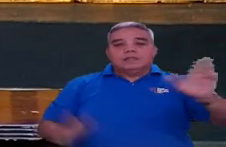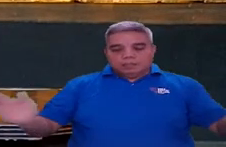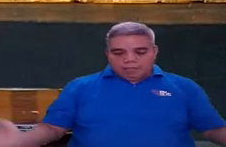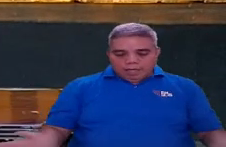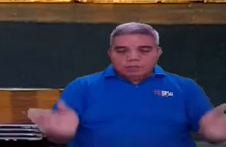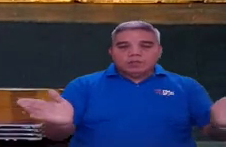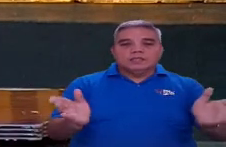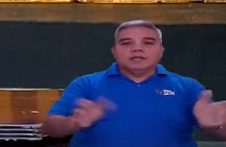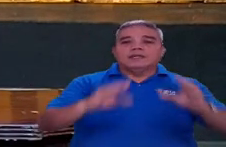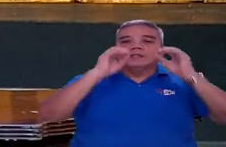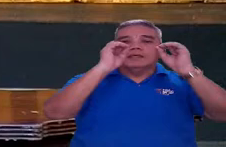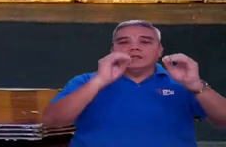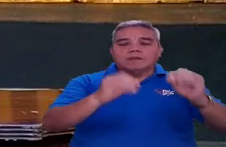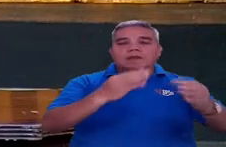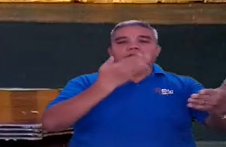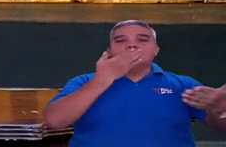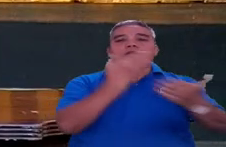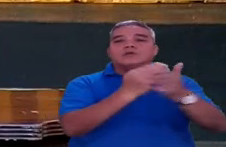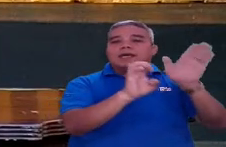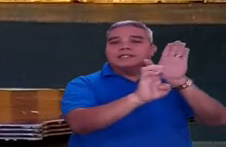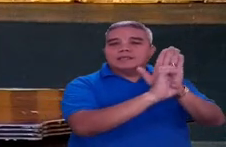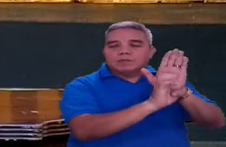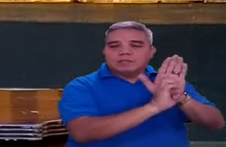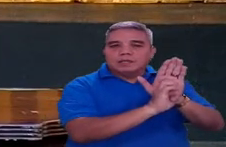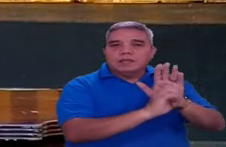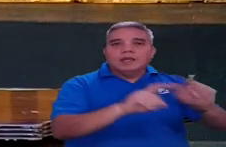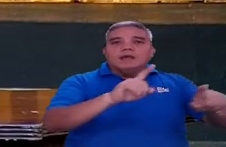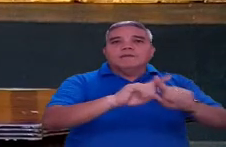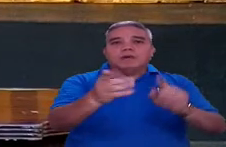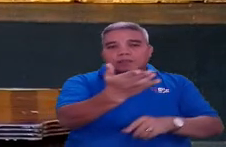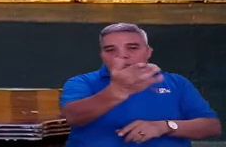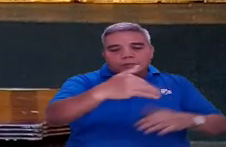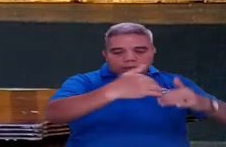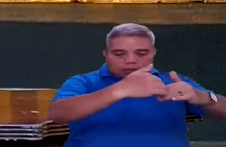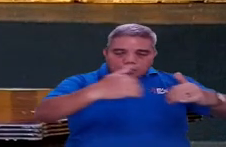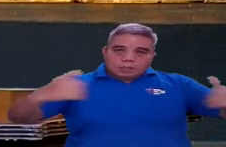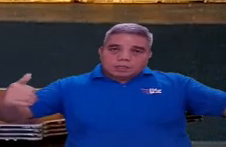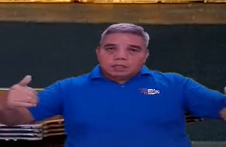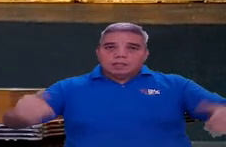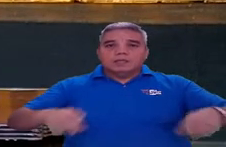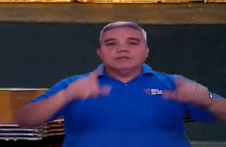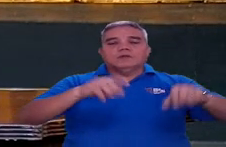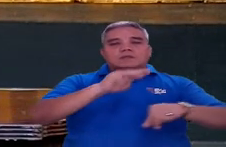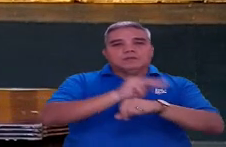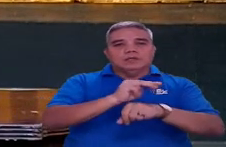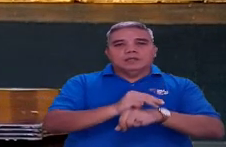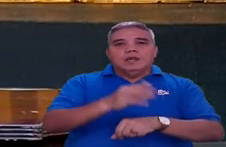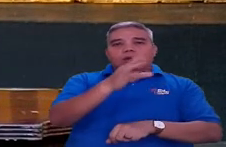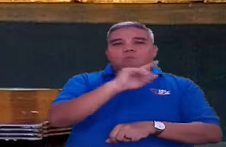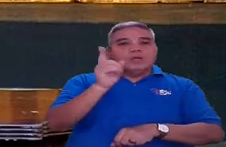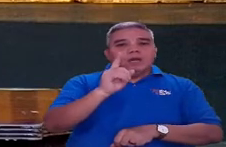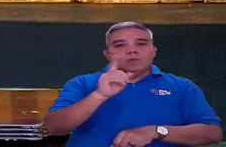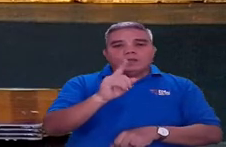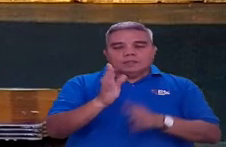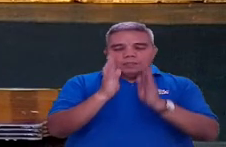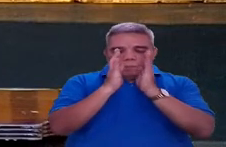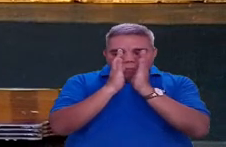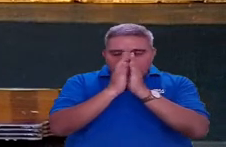encourage them, be an example to them. The prerequisite behind our mission ministry is prayer. Without prayer, we cannot make